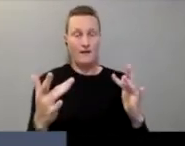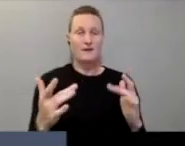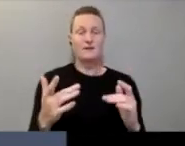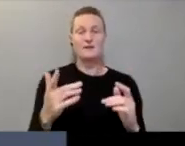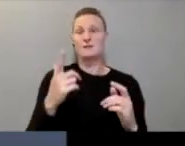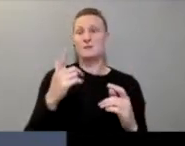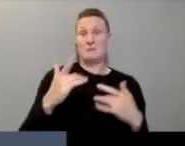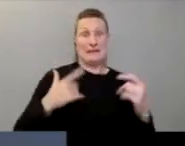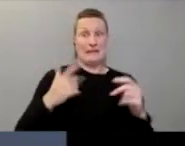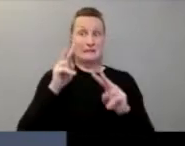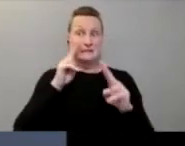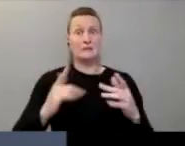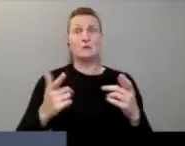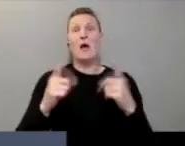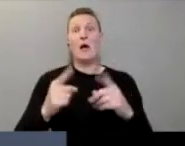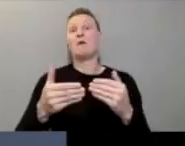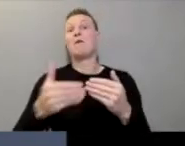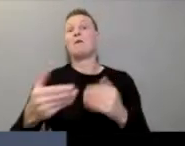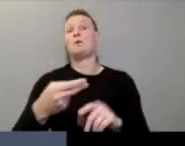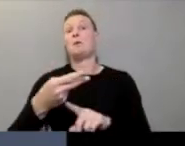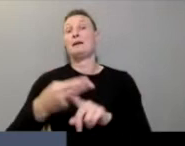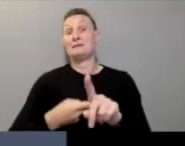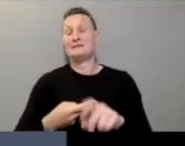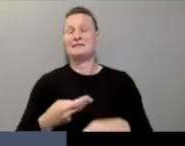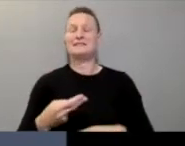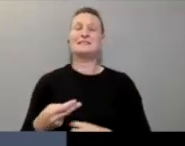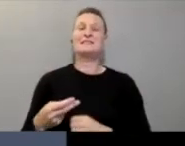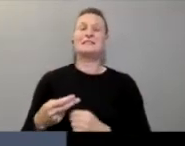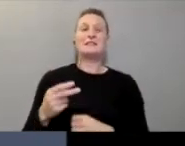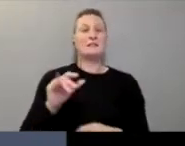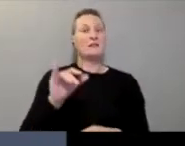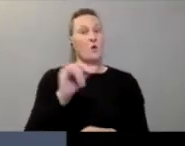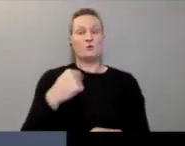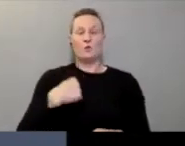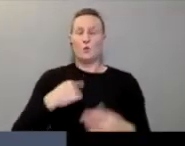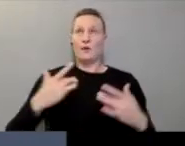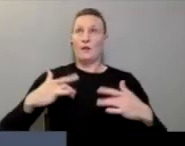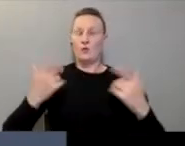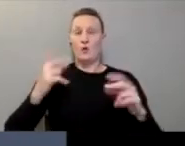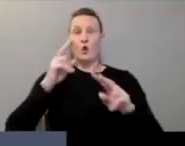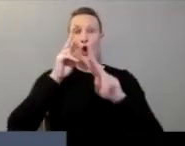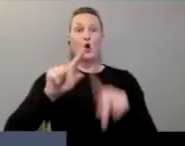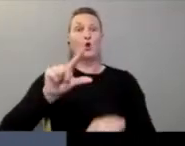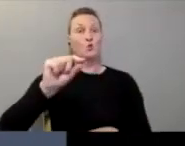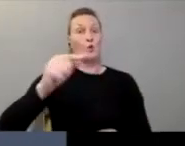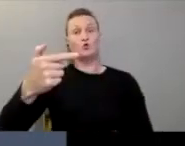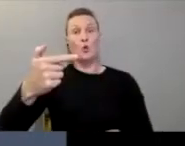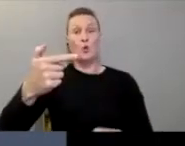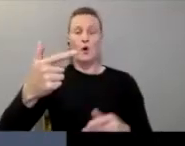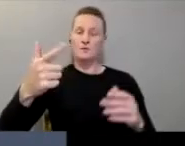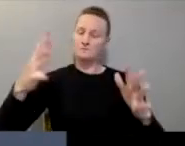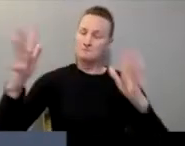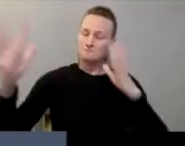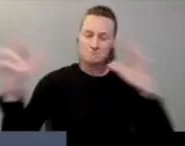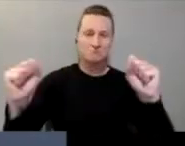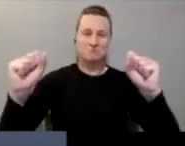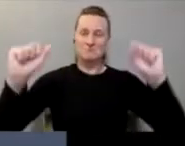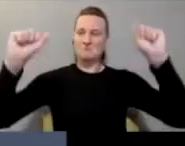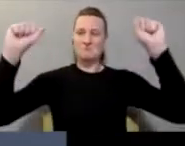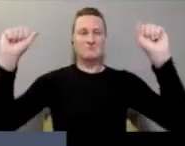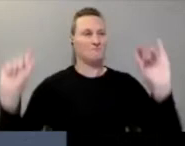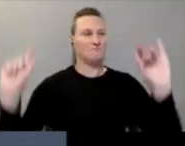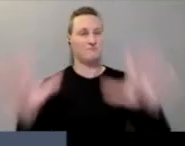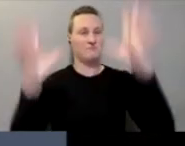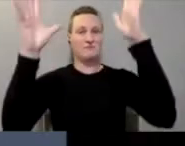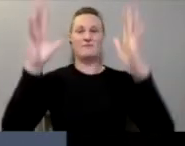months. And we're also really happy to think about the possibility of 2021 being our big launch with the Year